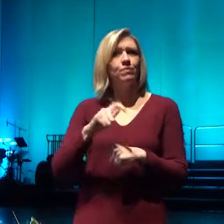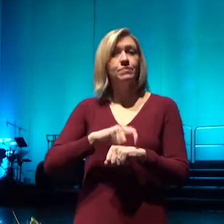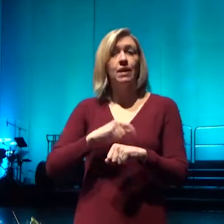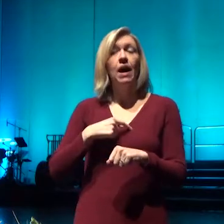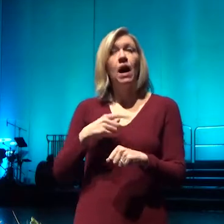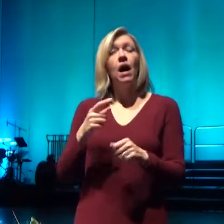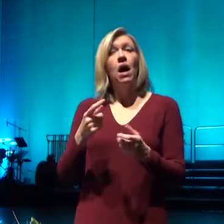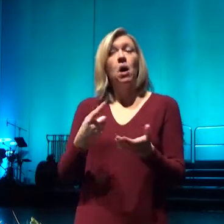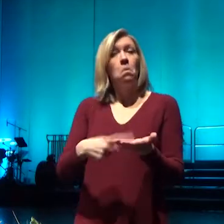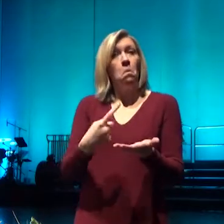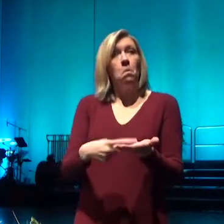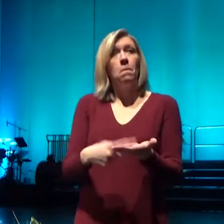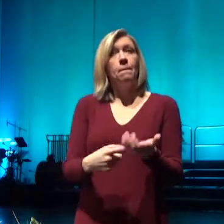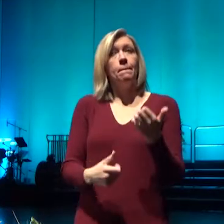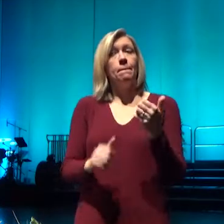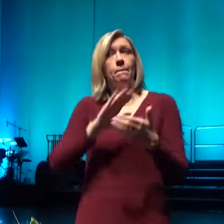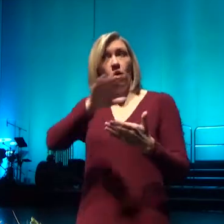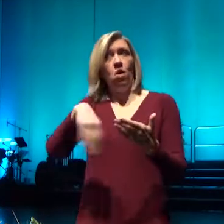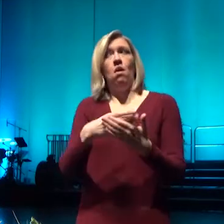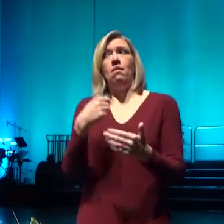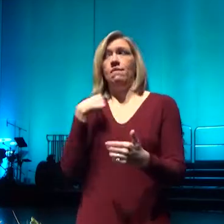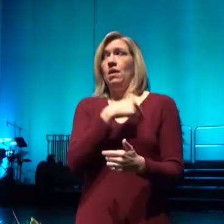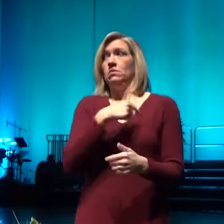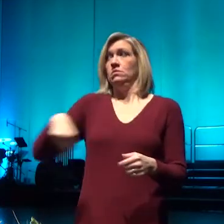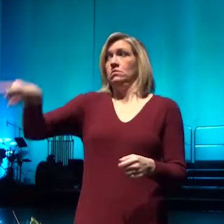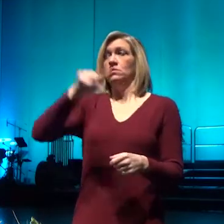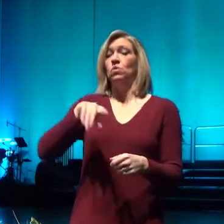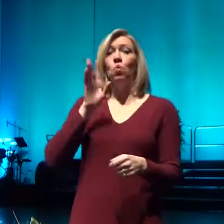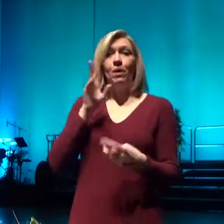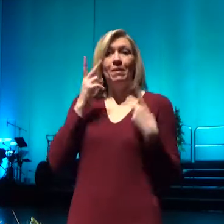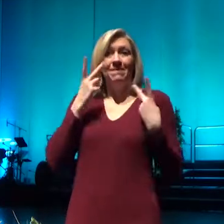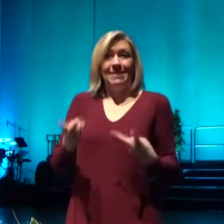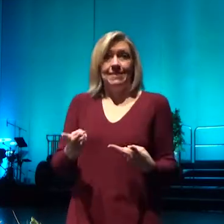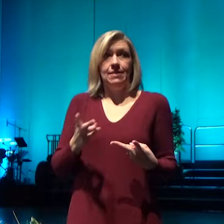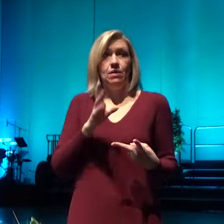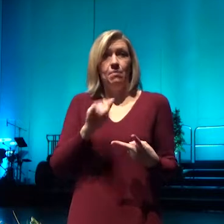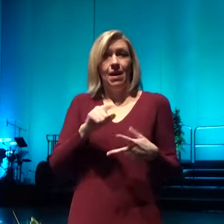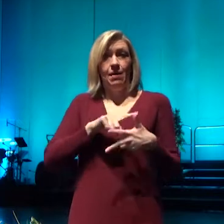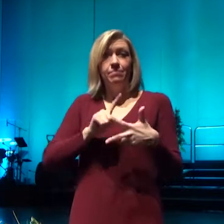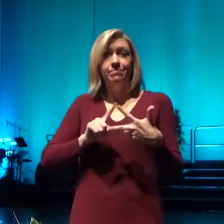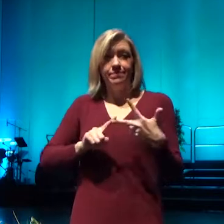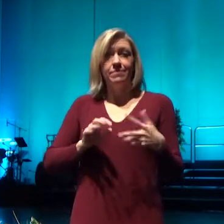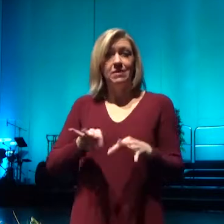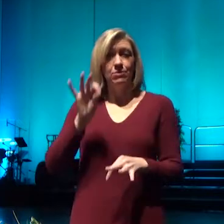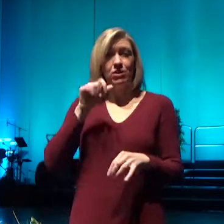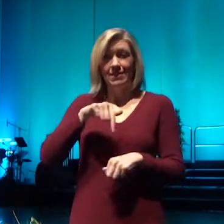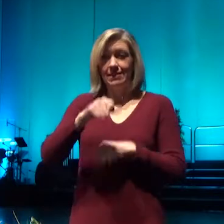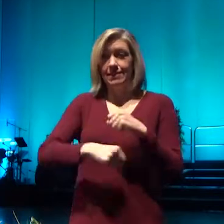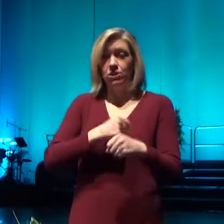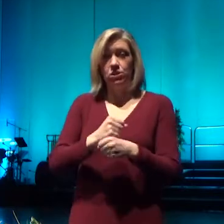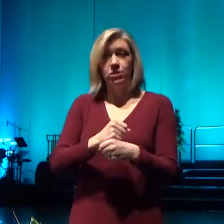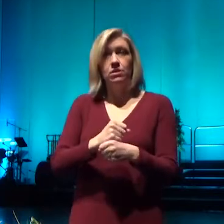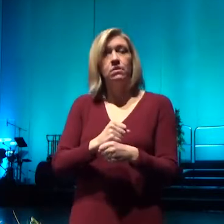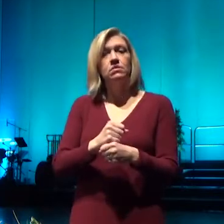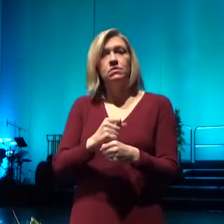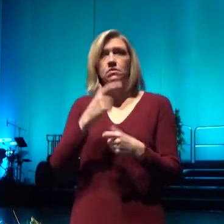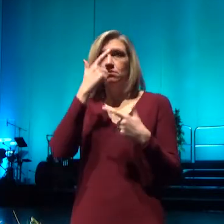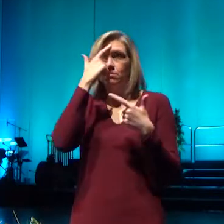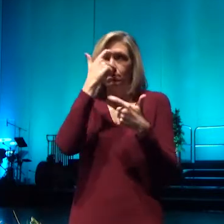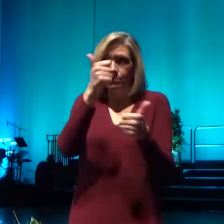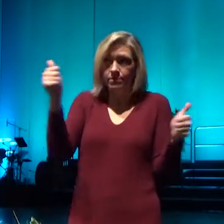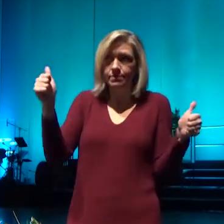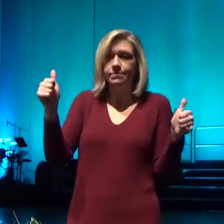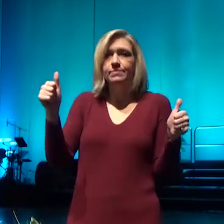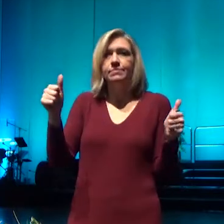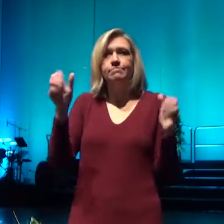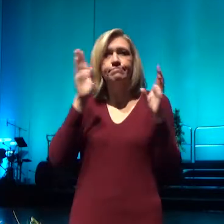that all of us will be visited by these spirits this year. And it's up to us to decide if we're going to hear the